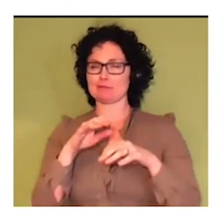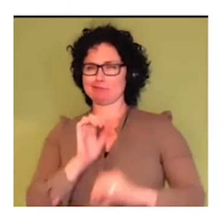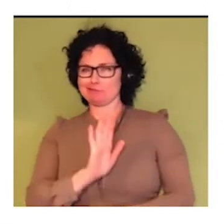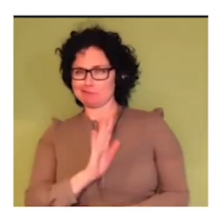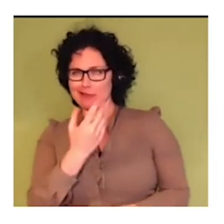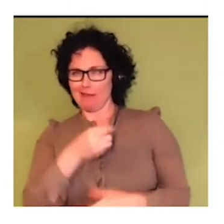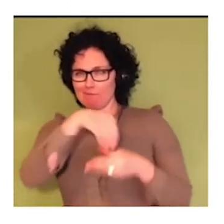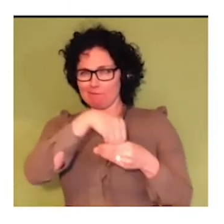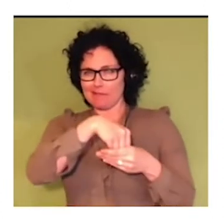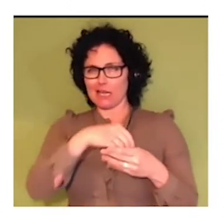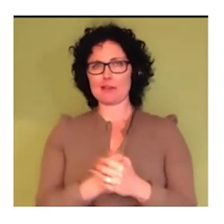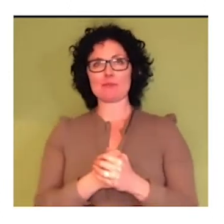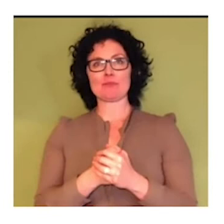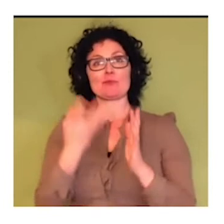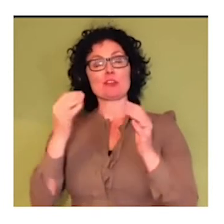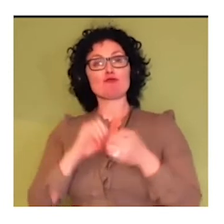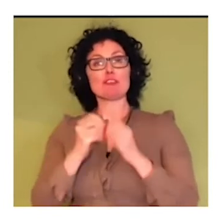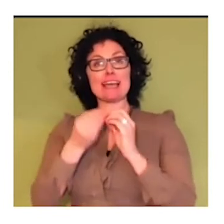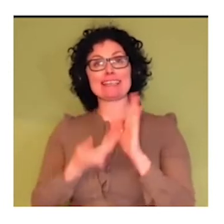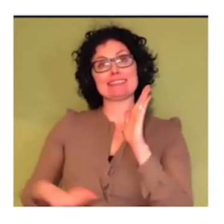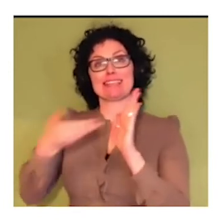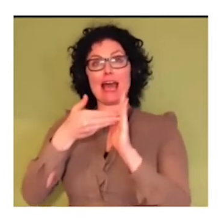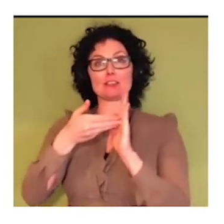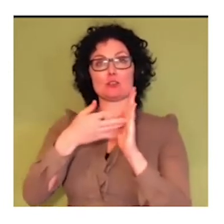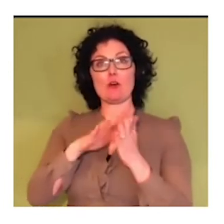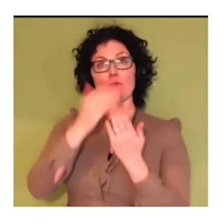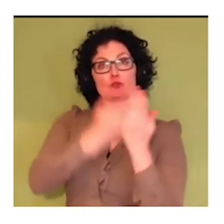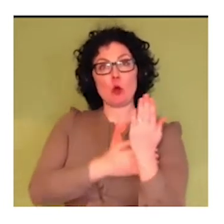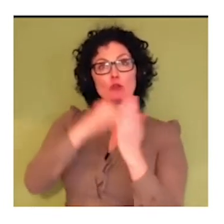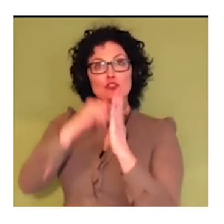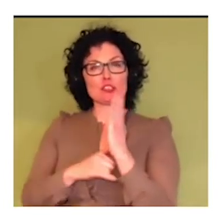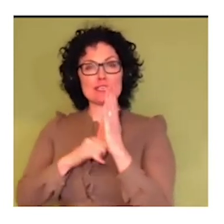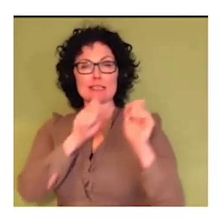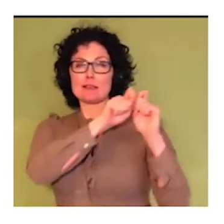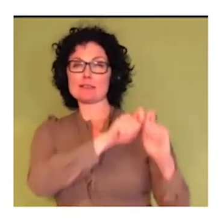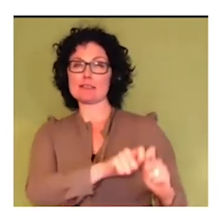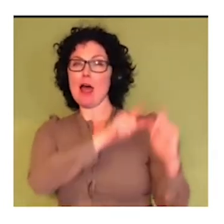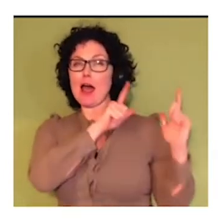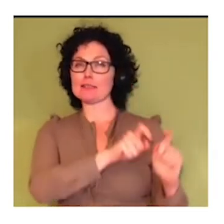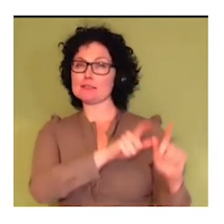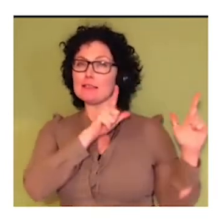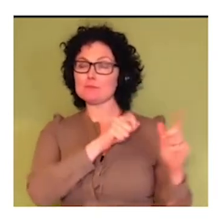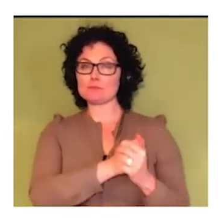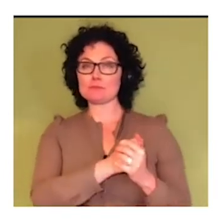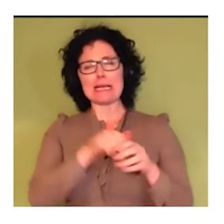add-on for docs, sheets, and slides. In the end, it works quite similarly to the Microsoft version of an accessibility